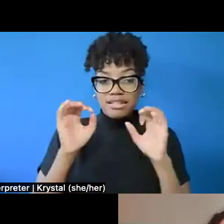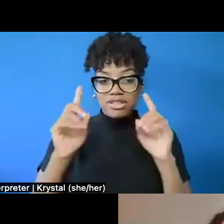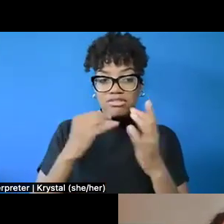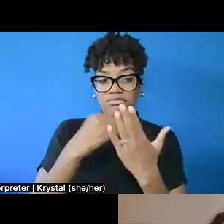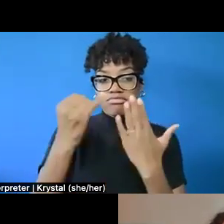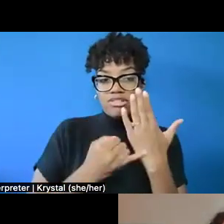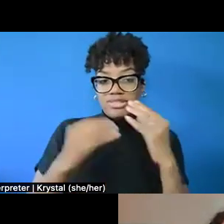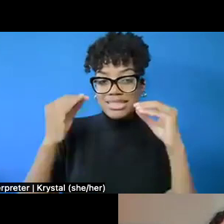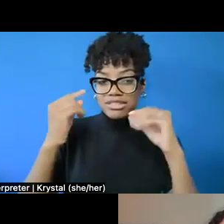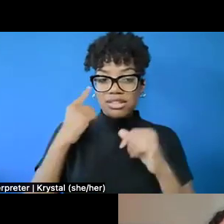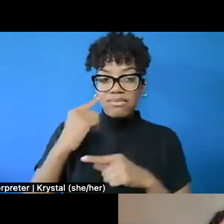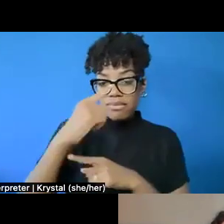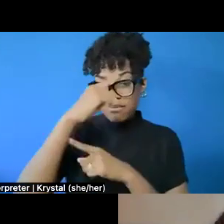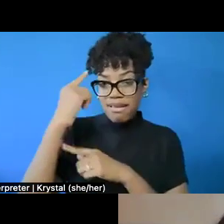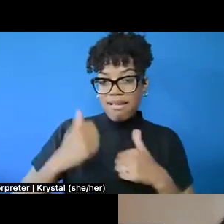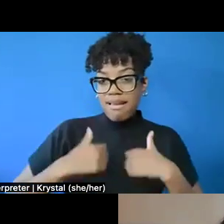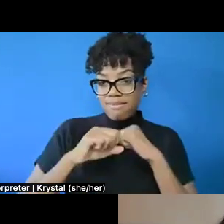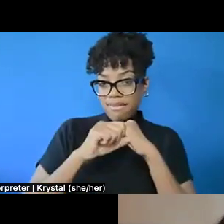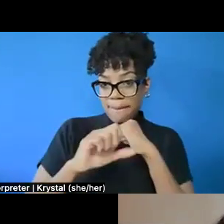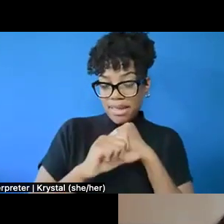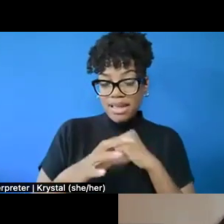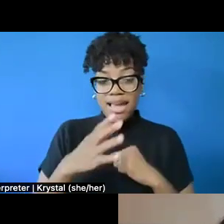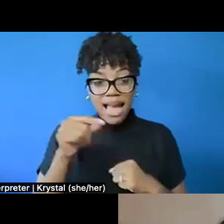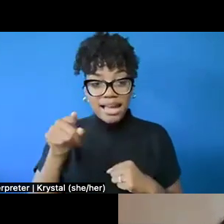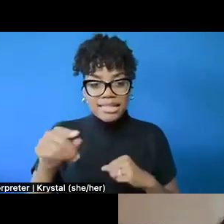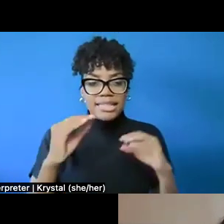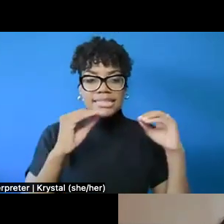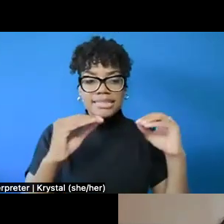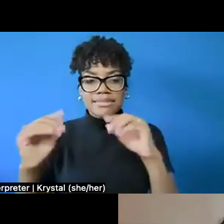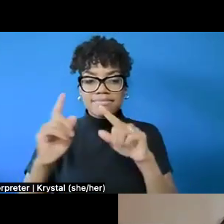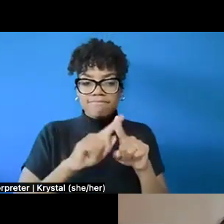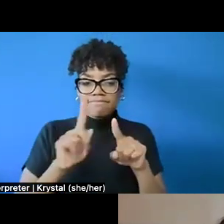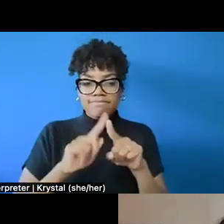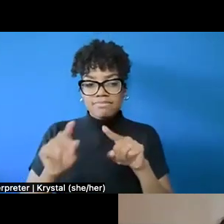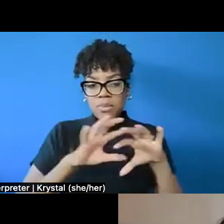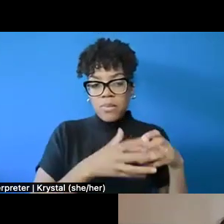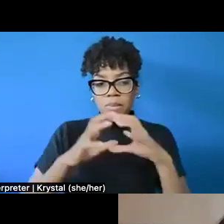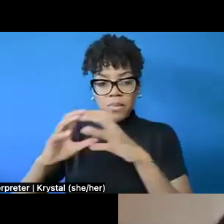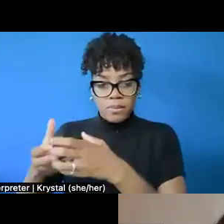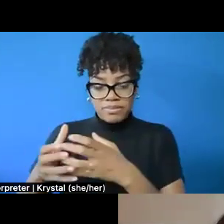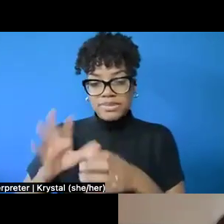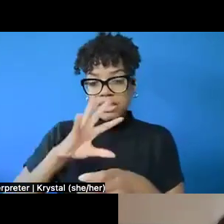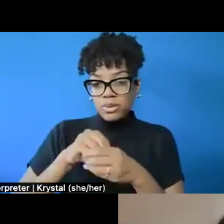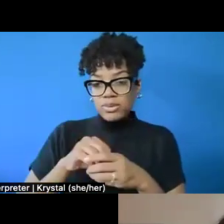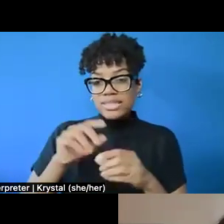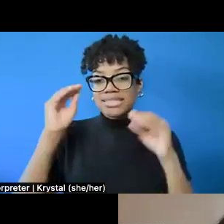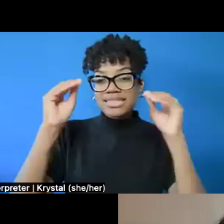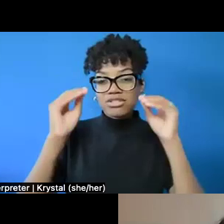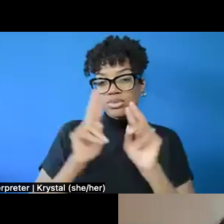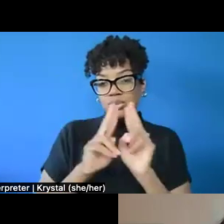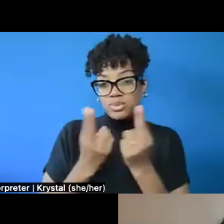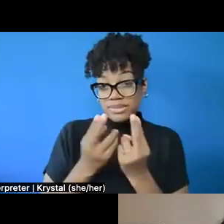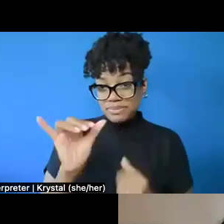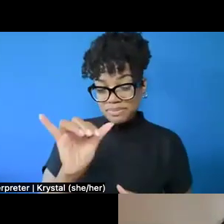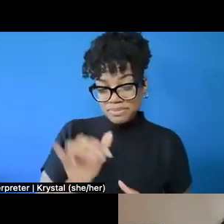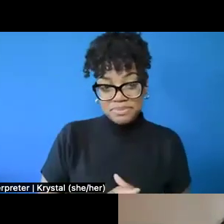Black Lives, and Teacher Unions and Social Justice. All right, so we're going to jump into it. And Tiff, I want to